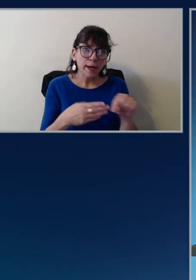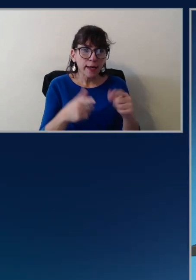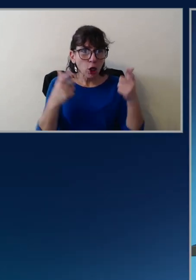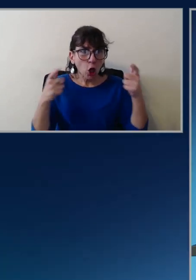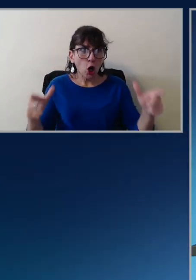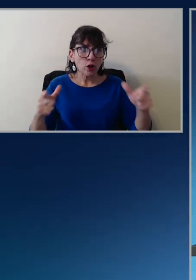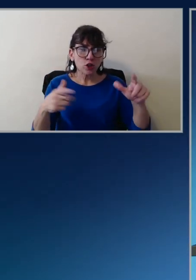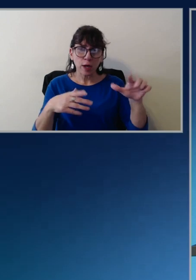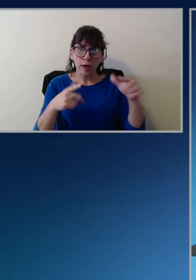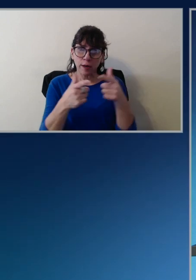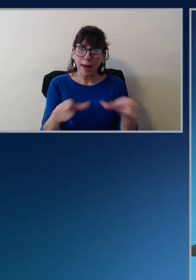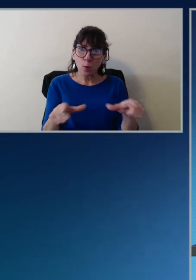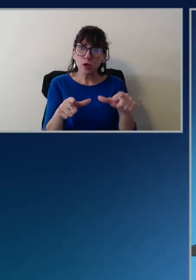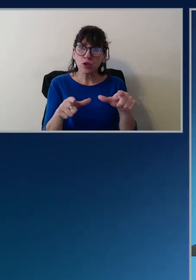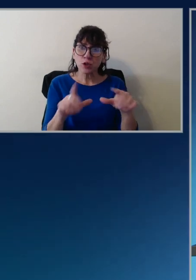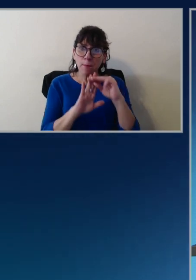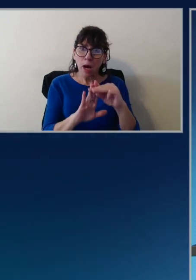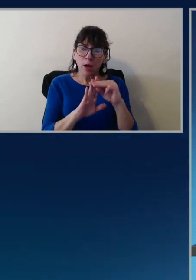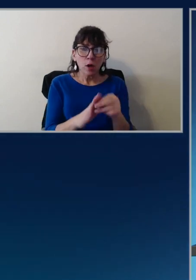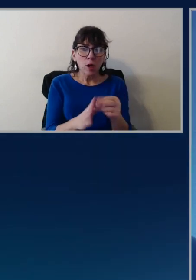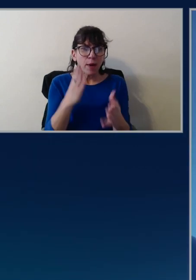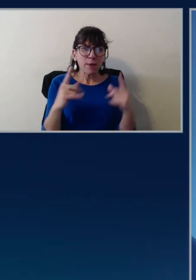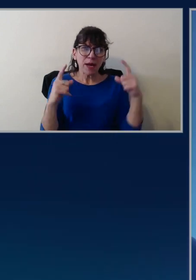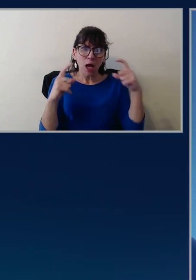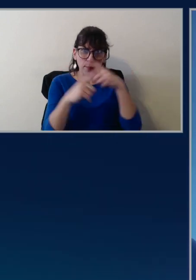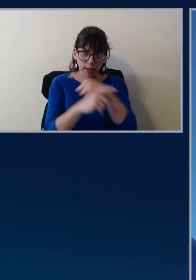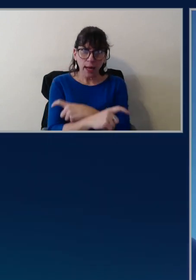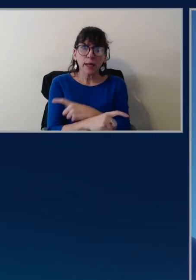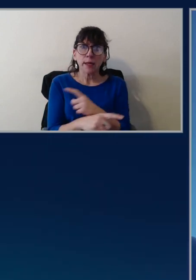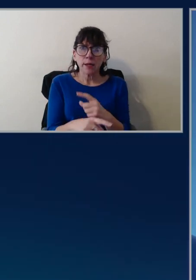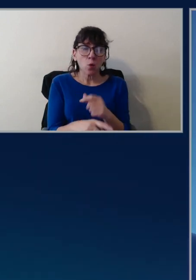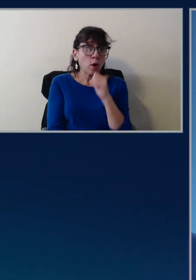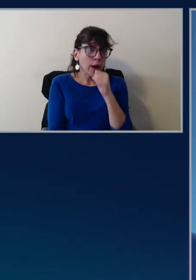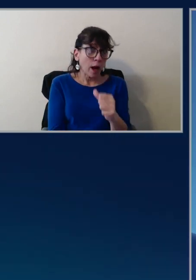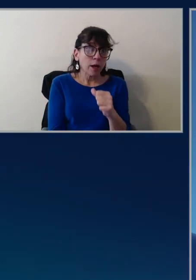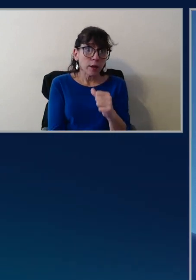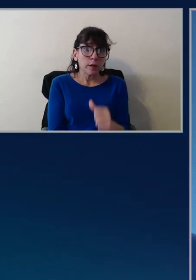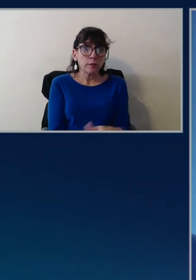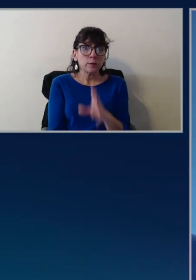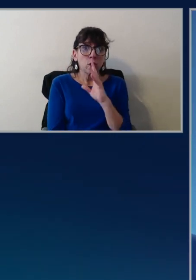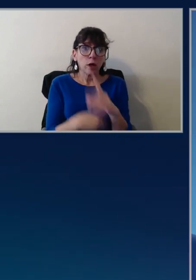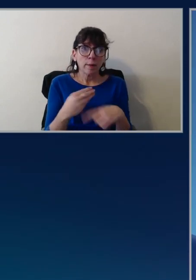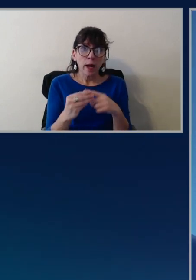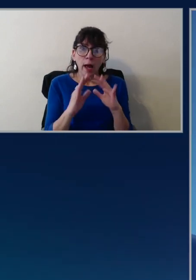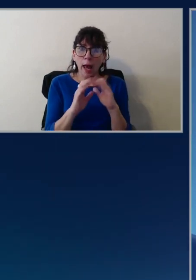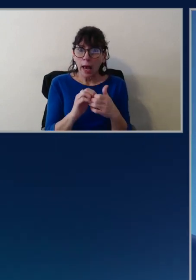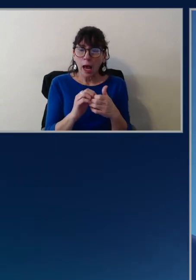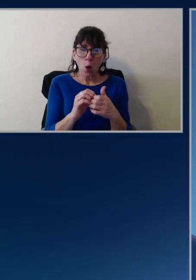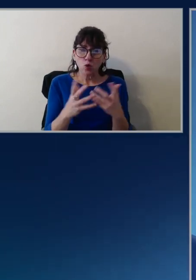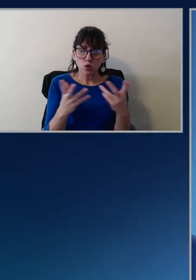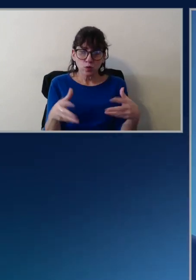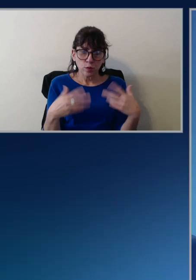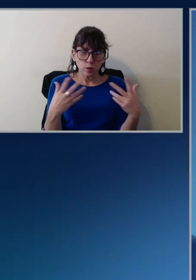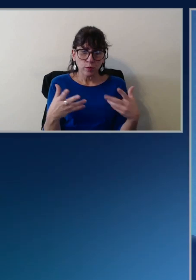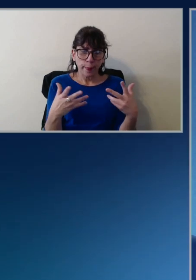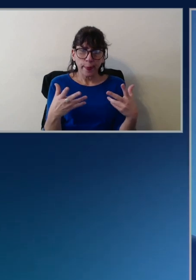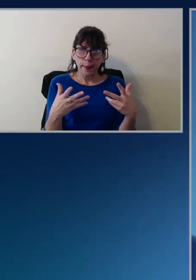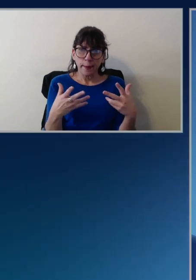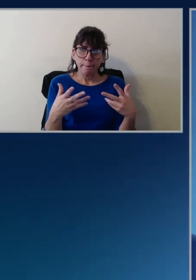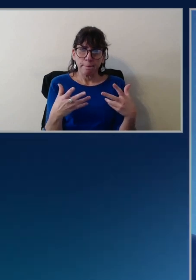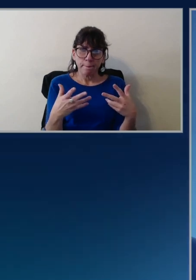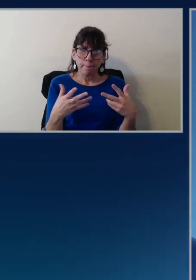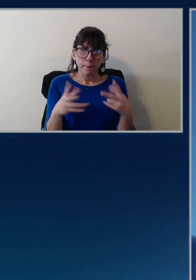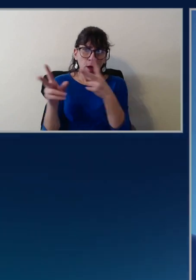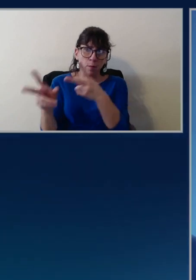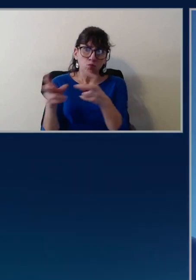which may be very, very complicated, or not. We're going to be talking about how to bringing natural